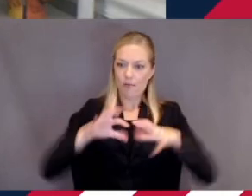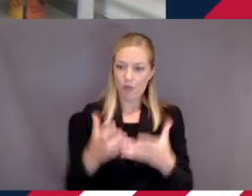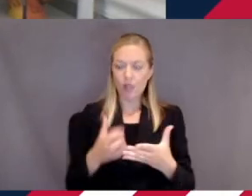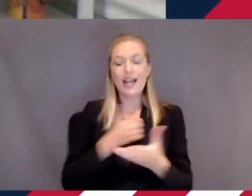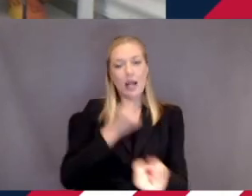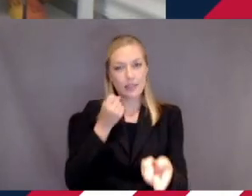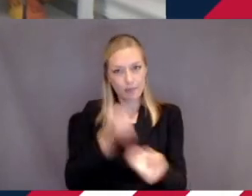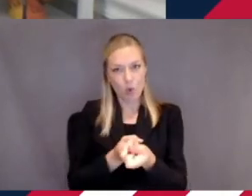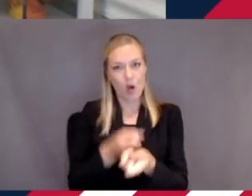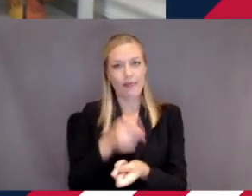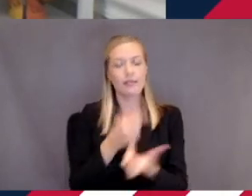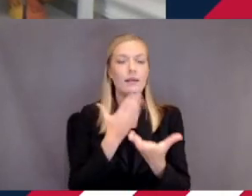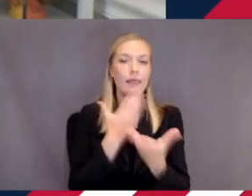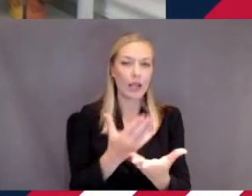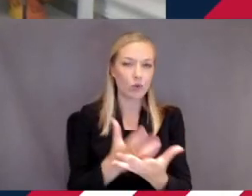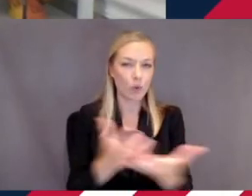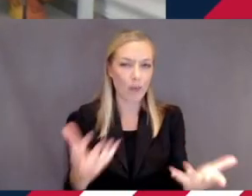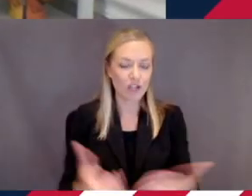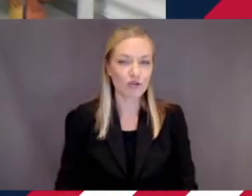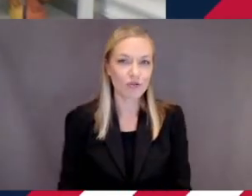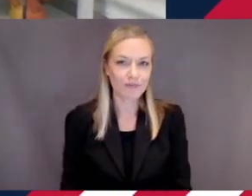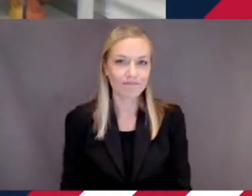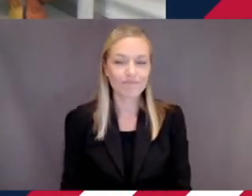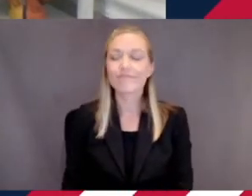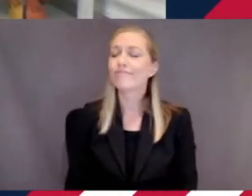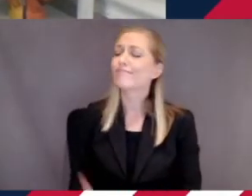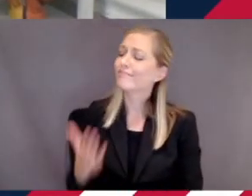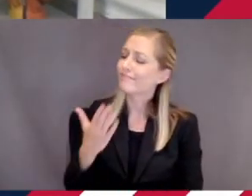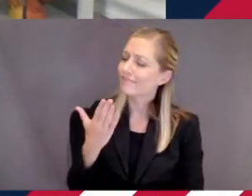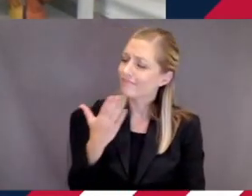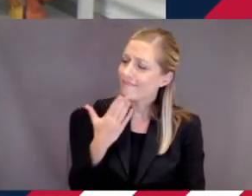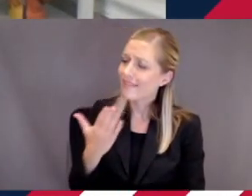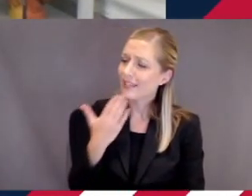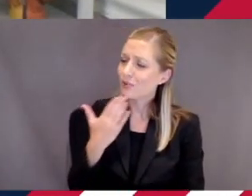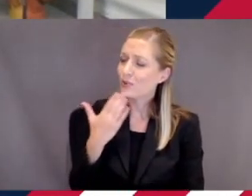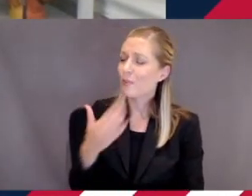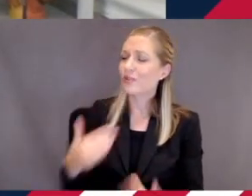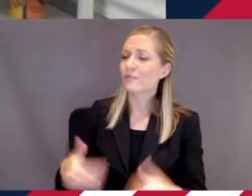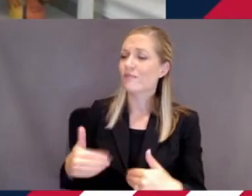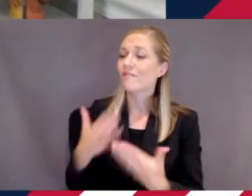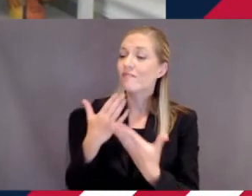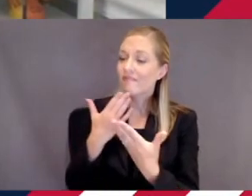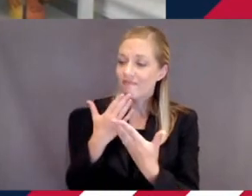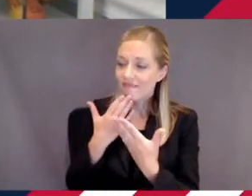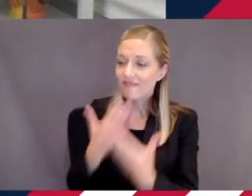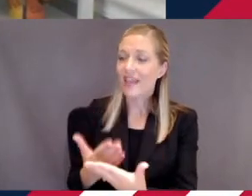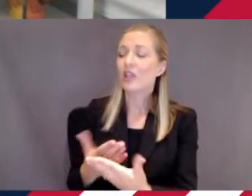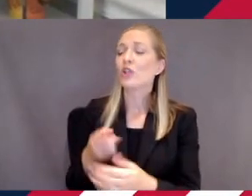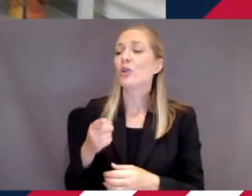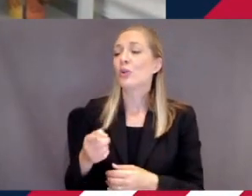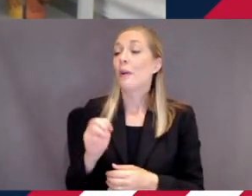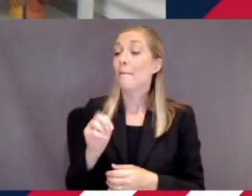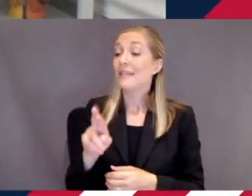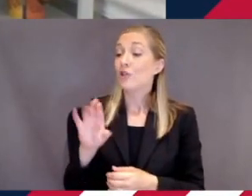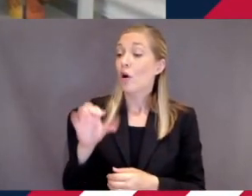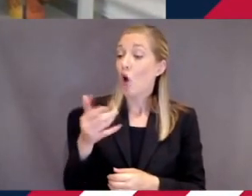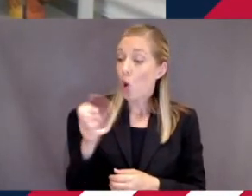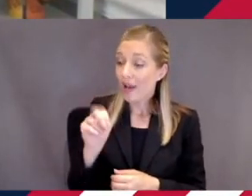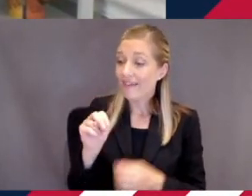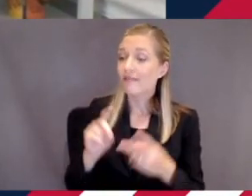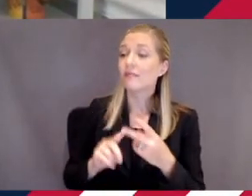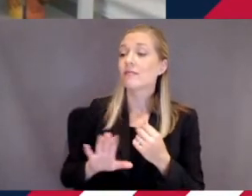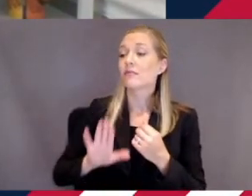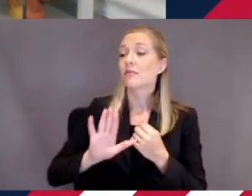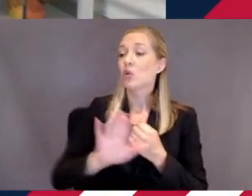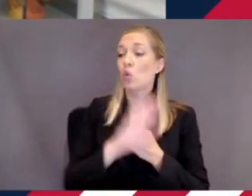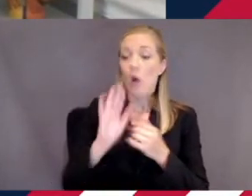Thank you so much, Mr. Cohen. Thank you, Rules and Bylaws Committee members, for your remarks on this proposal.